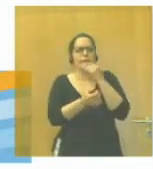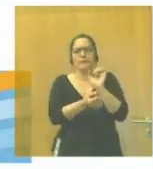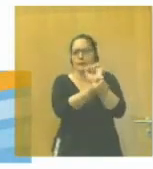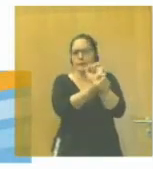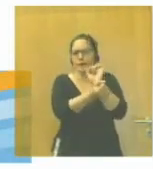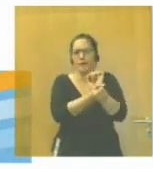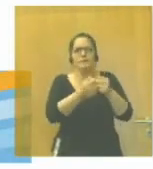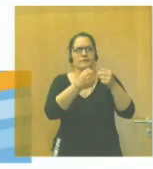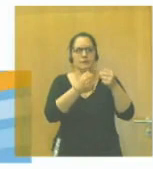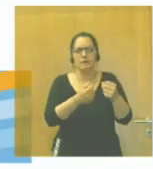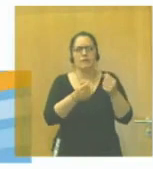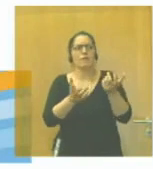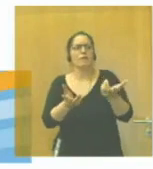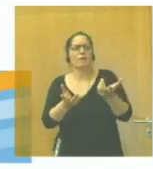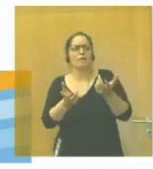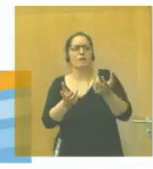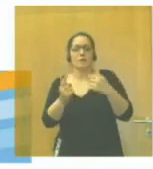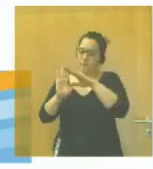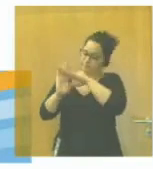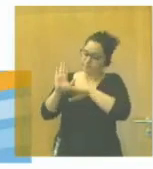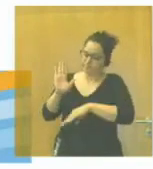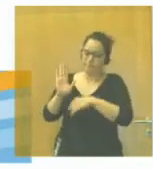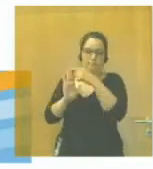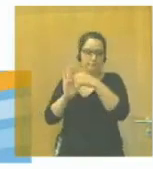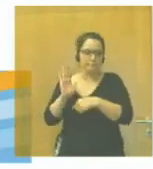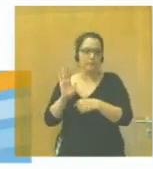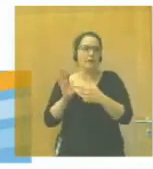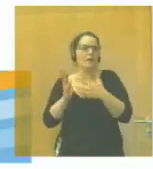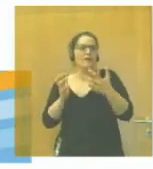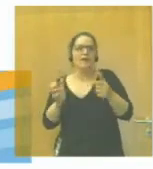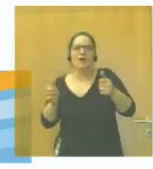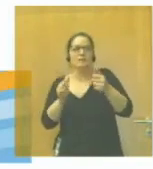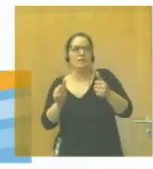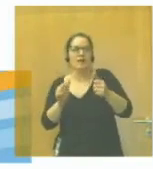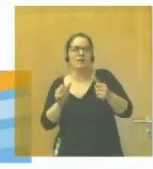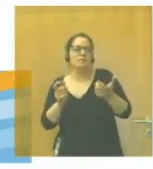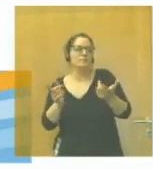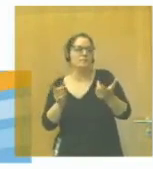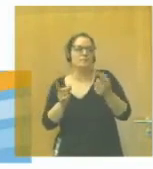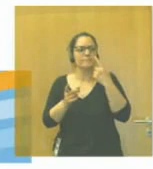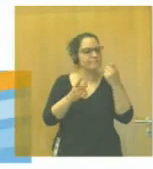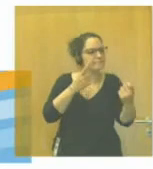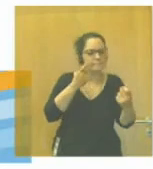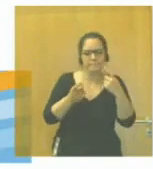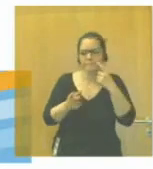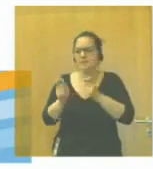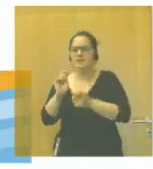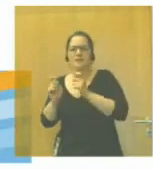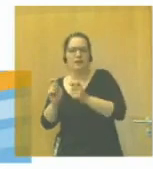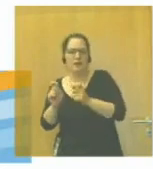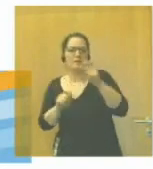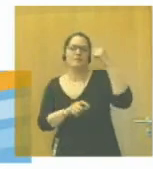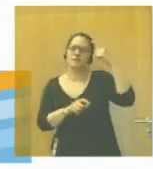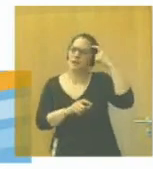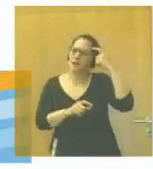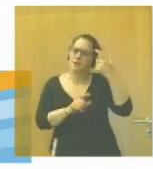framework. Because what we really want to do is identify people at risk and then give them the highest quality of care possible and